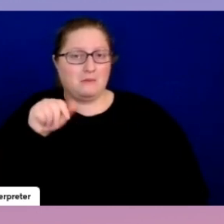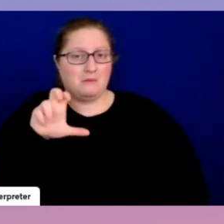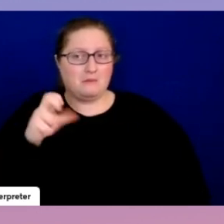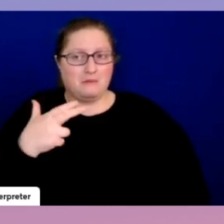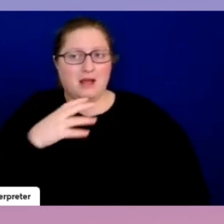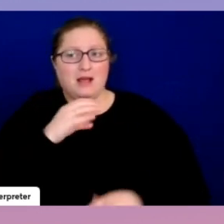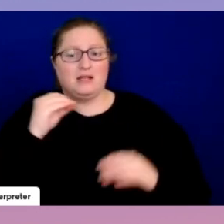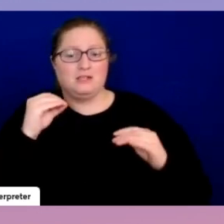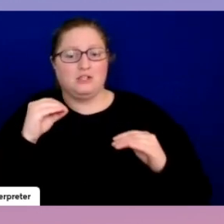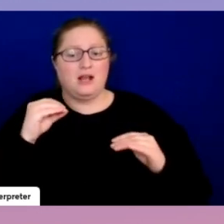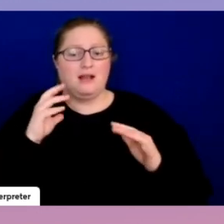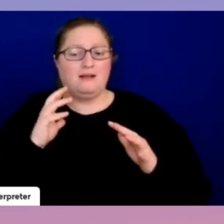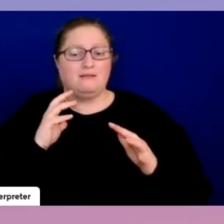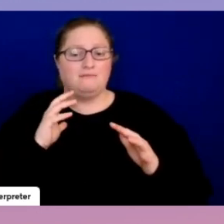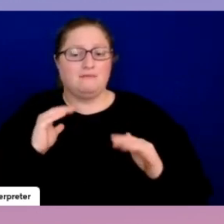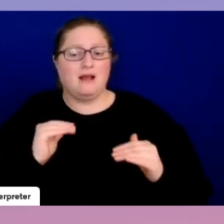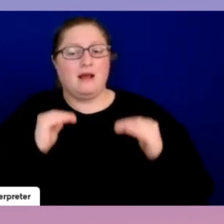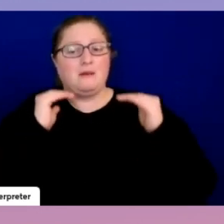database.